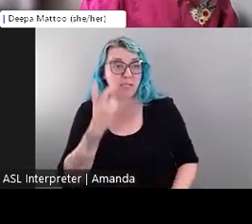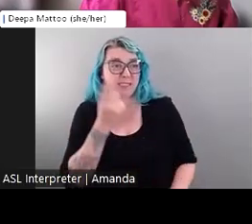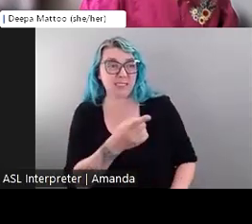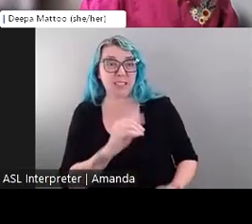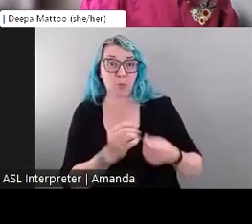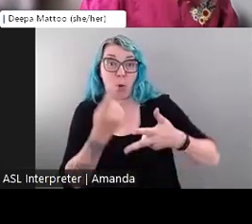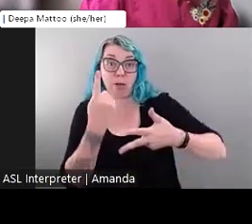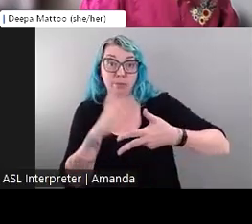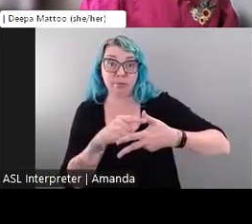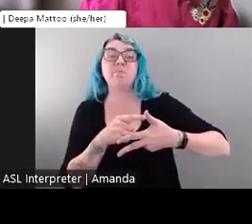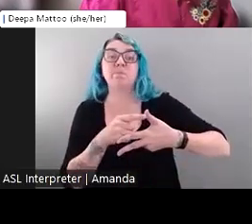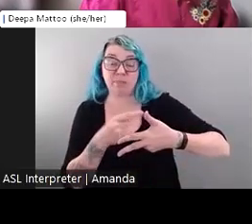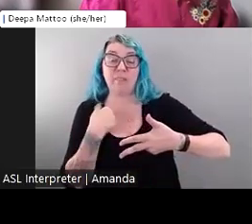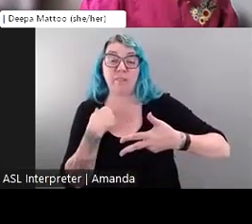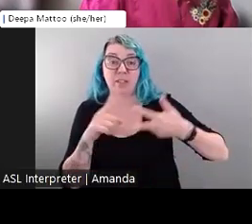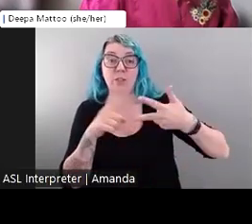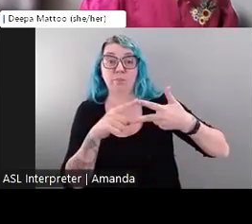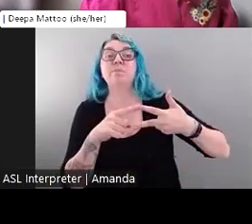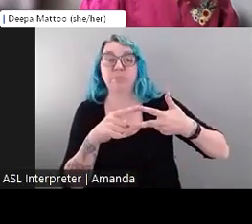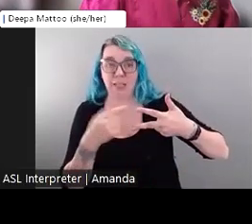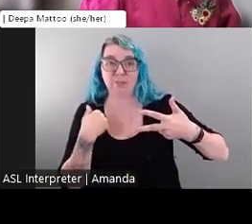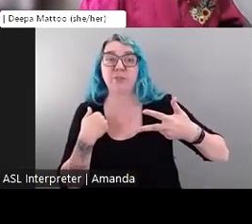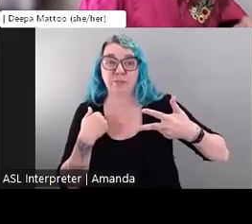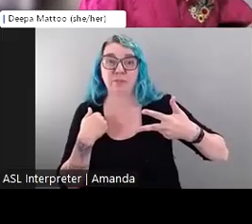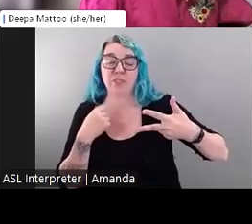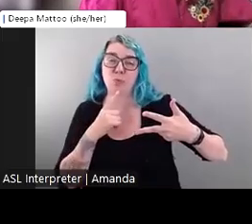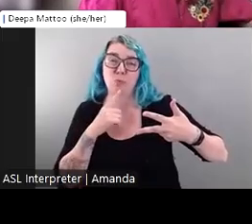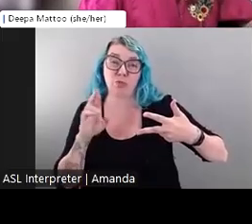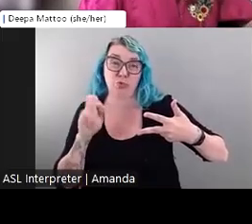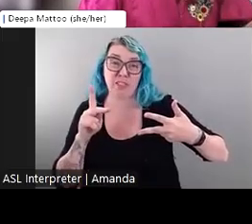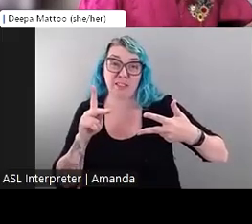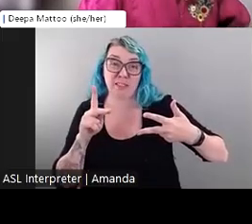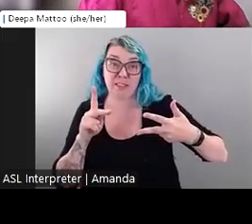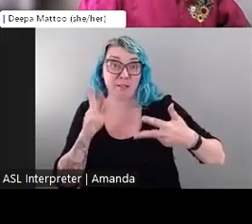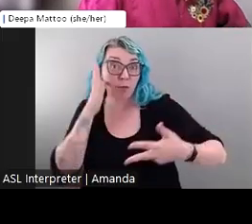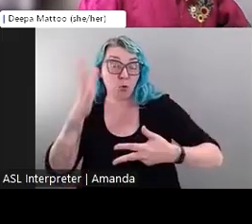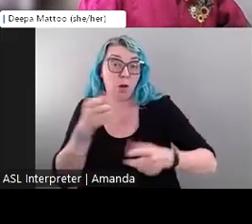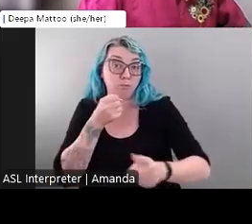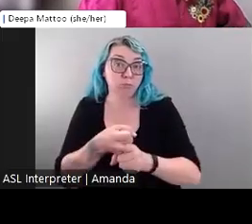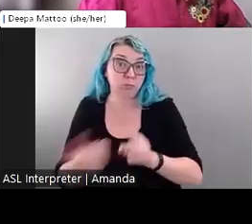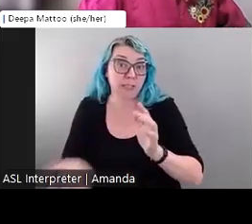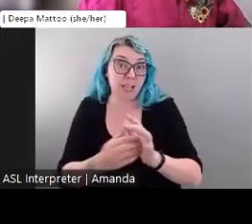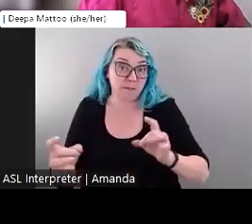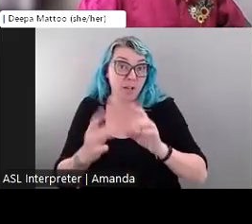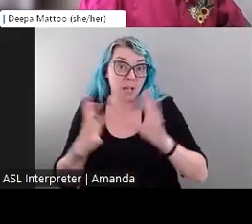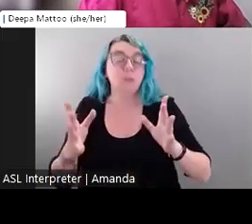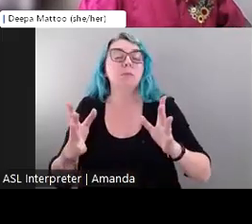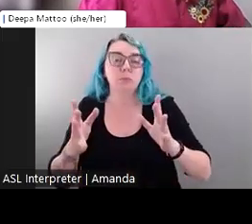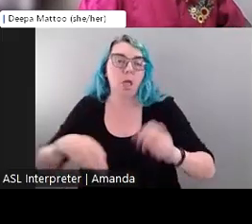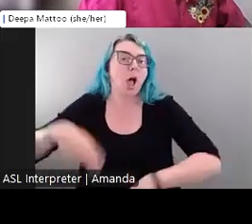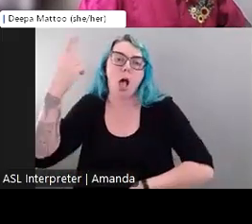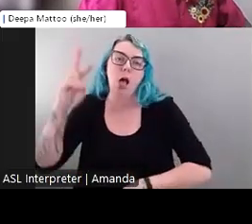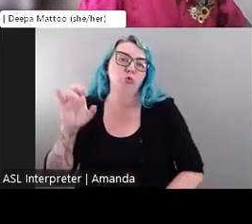factors, meaning that they're likely at a high risk of future violence. Please note that this report isn't designed to be shared directly